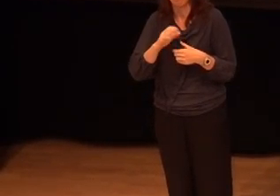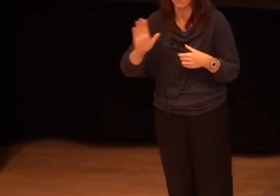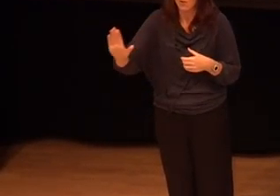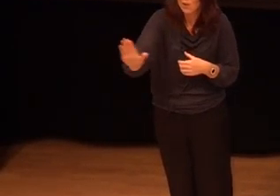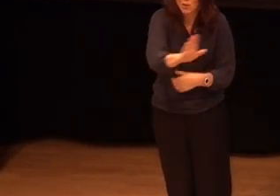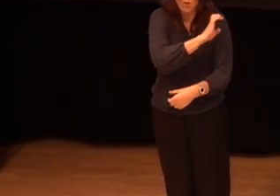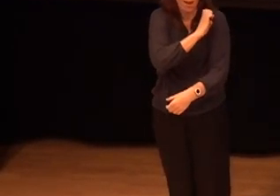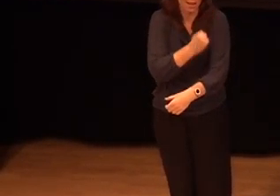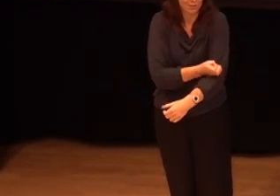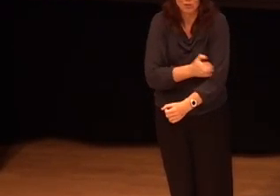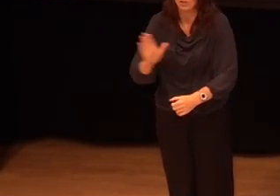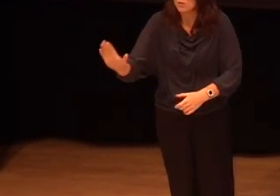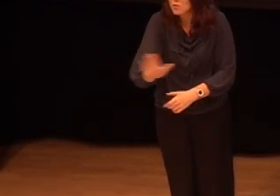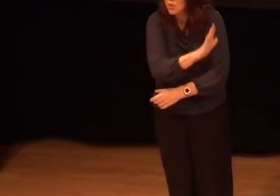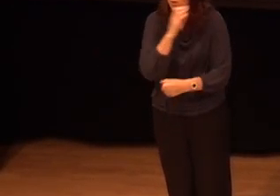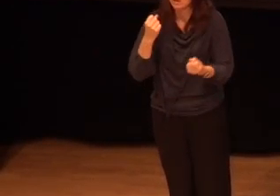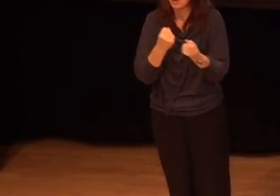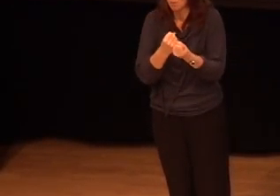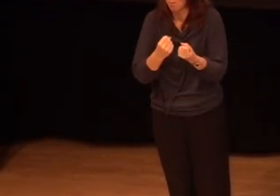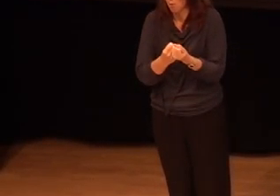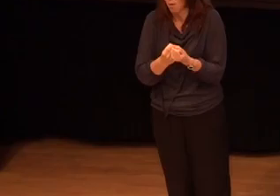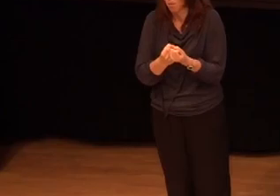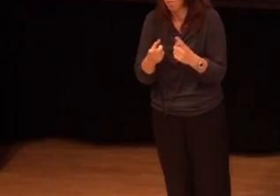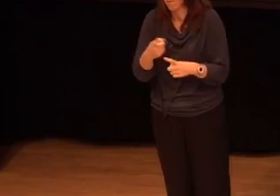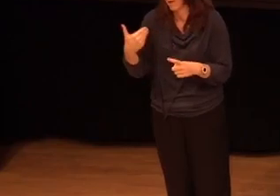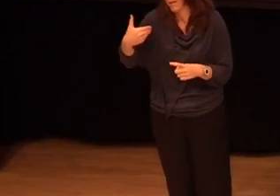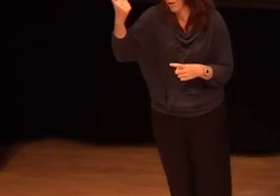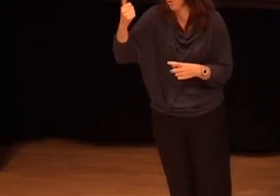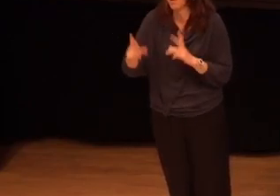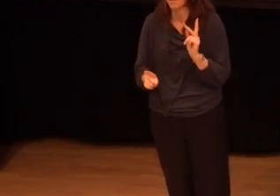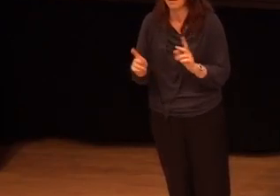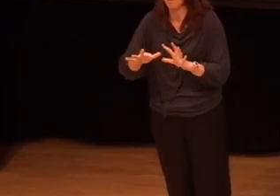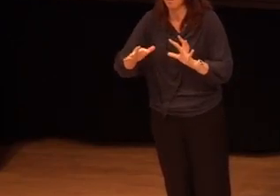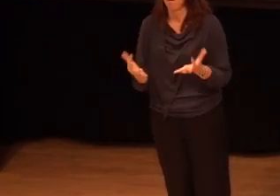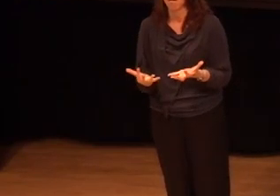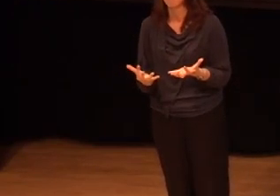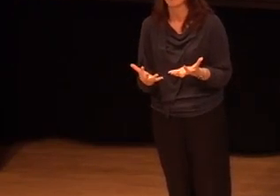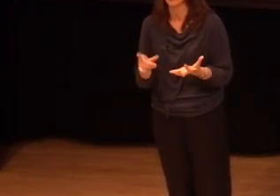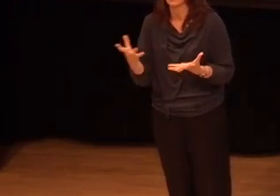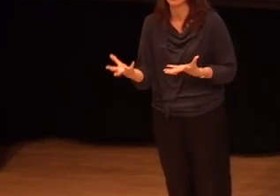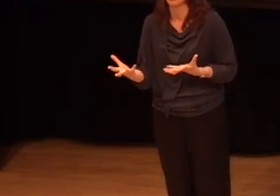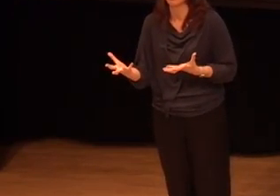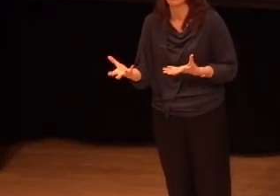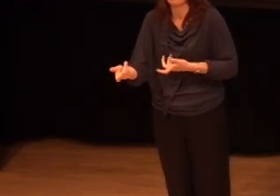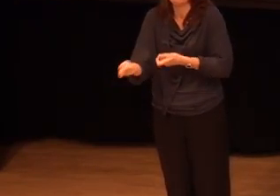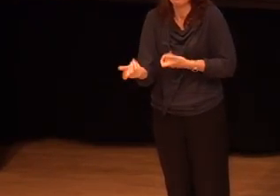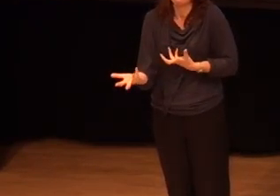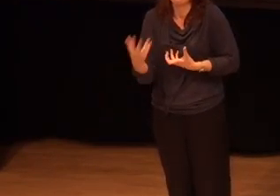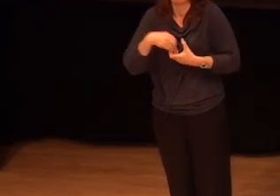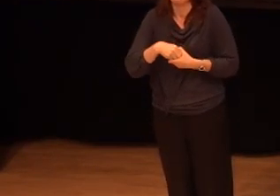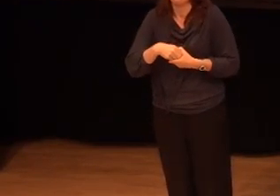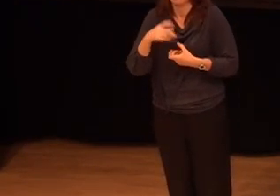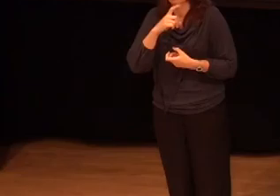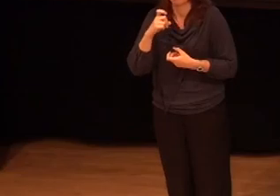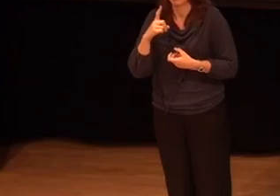and support of the younger generation, because the battle is not yet won.